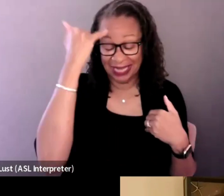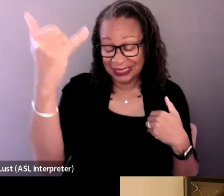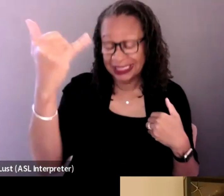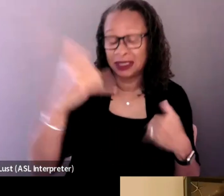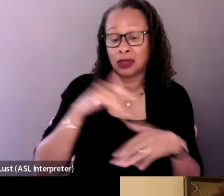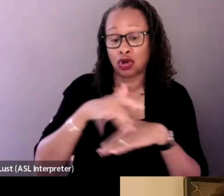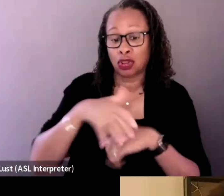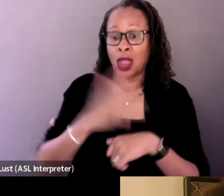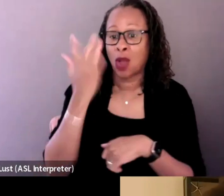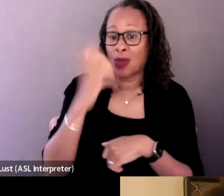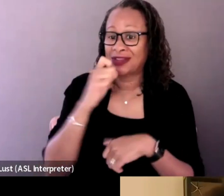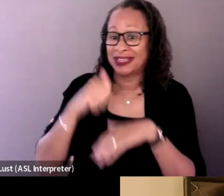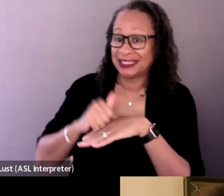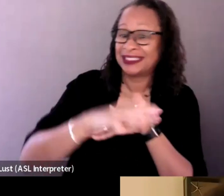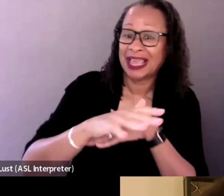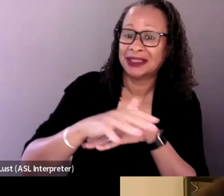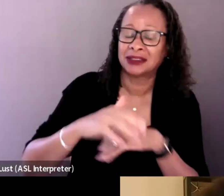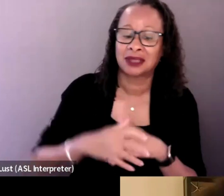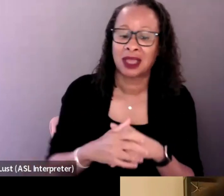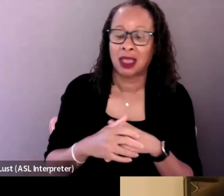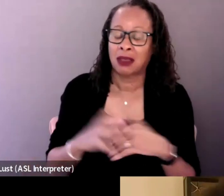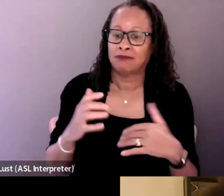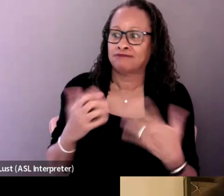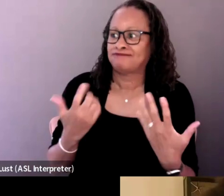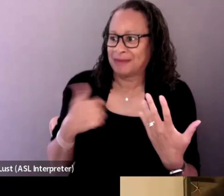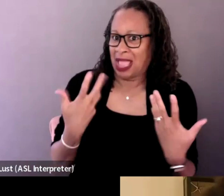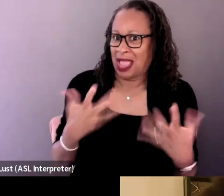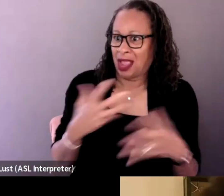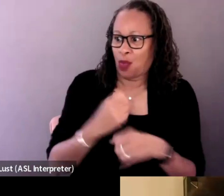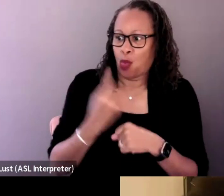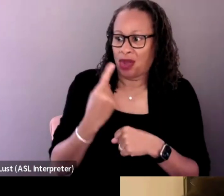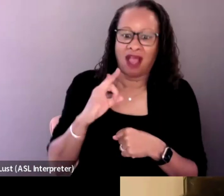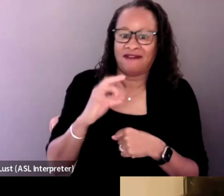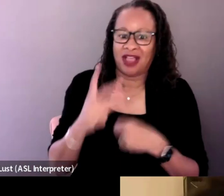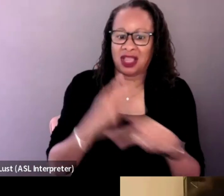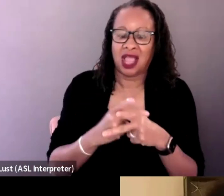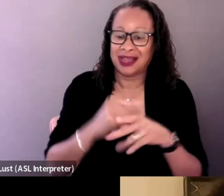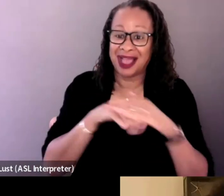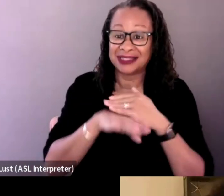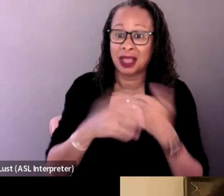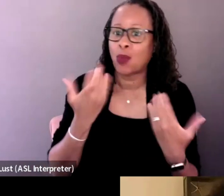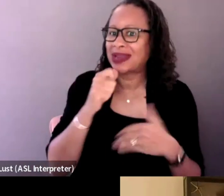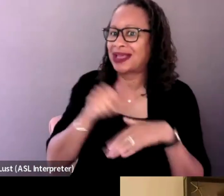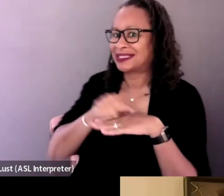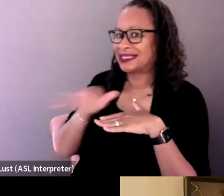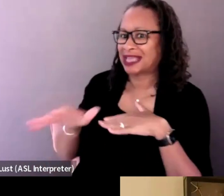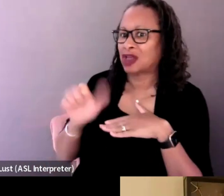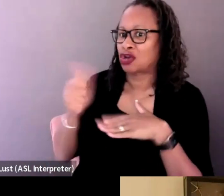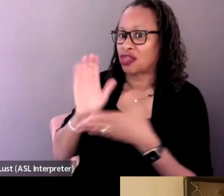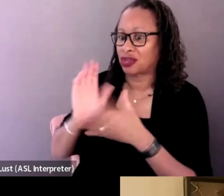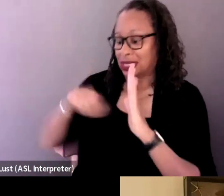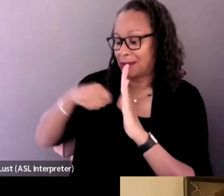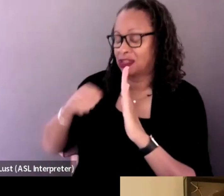that why don't I send another, since I got this really one of a kind access, why don't I send another cameraman to